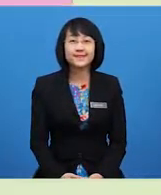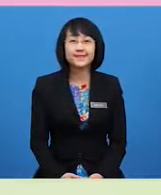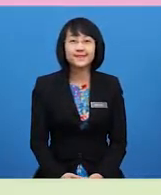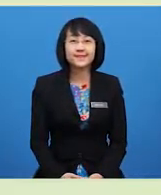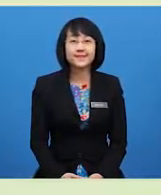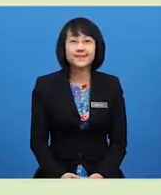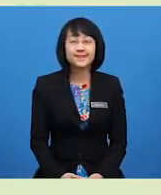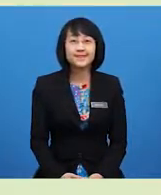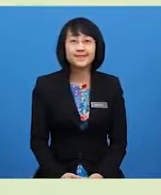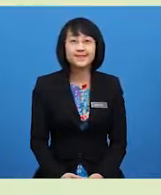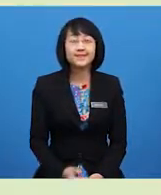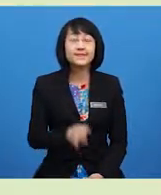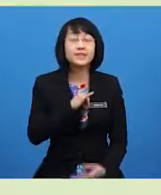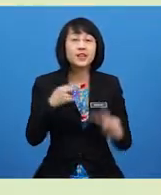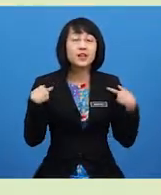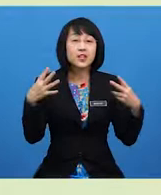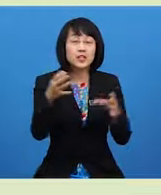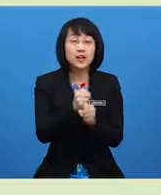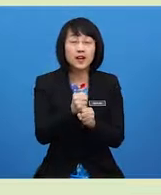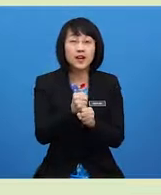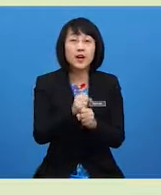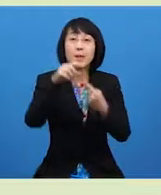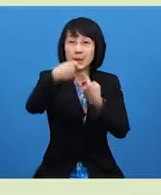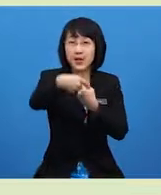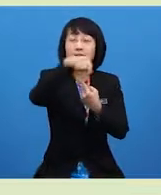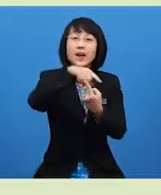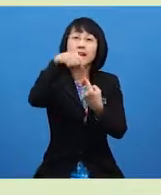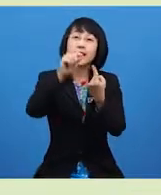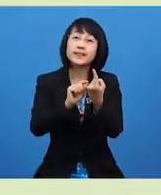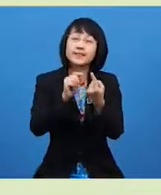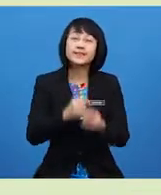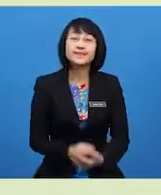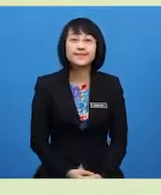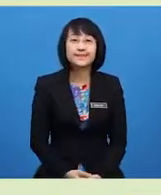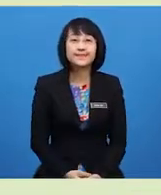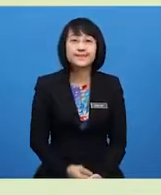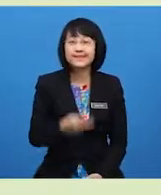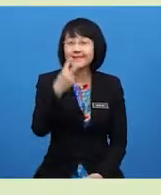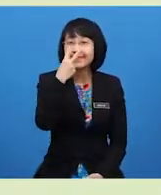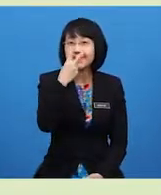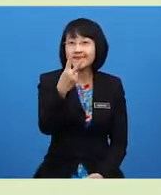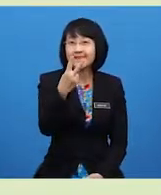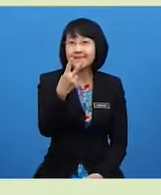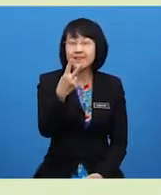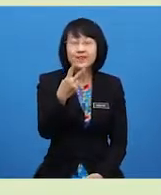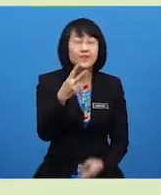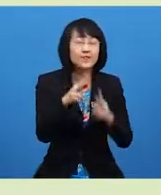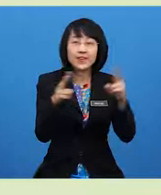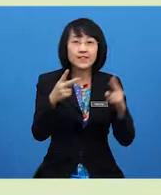Wow! I've got a banana. That looks very tasty.